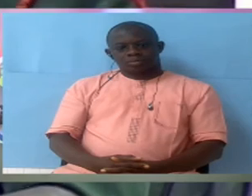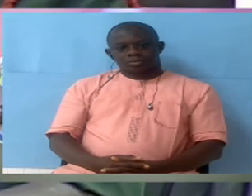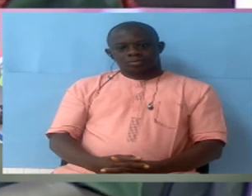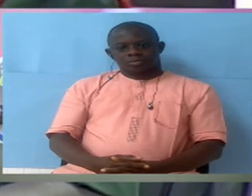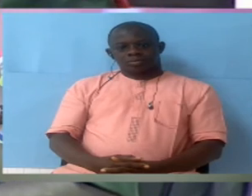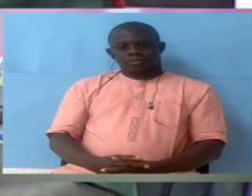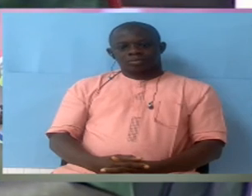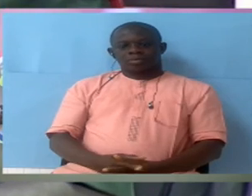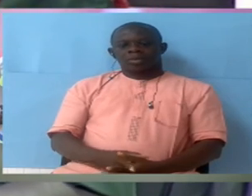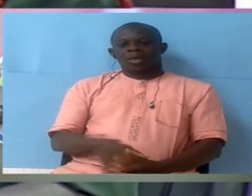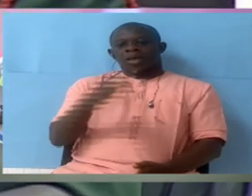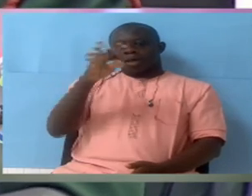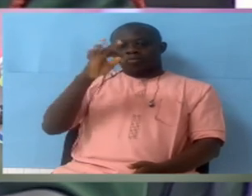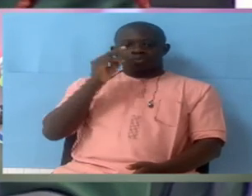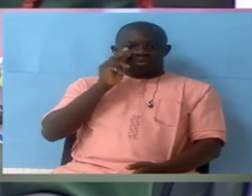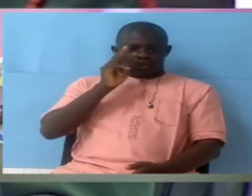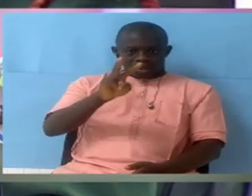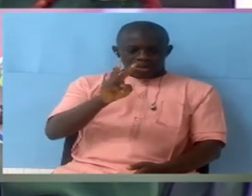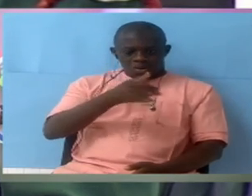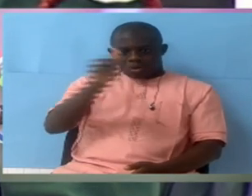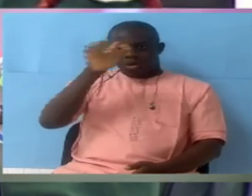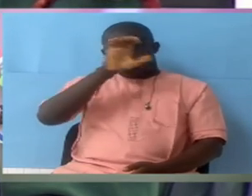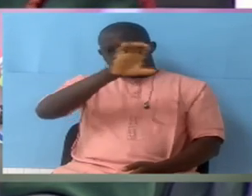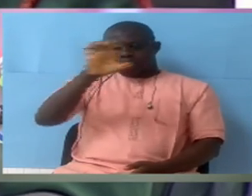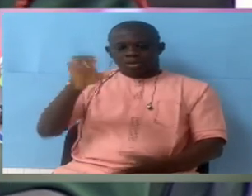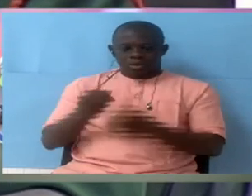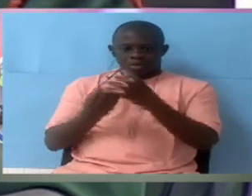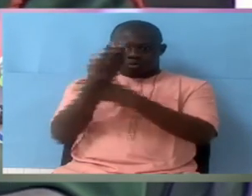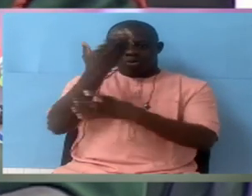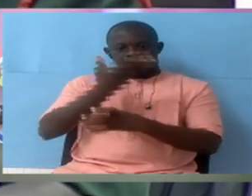other countries develop,